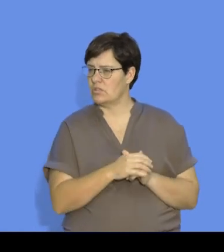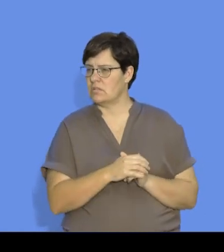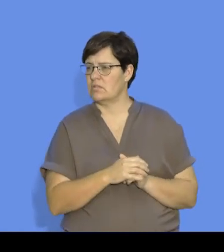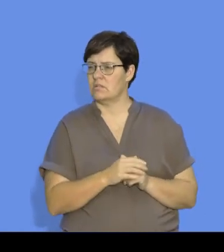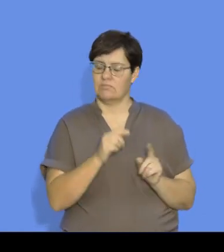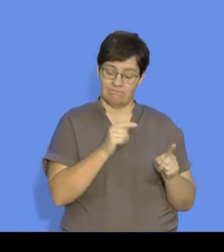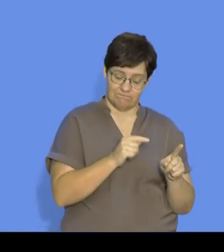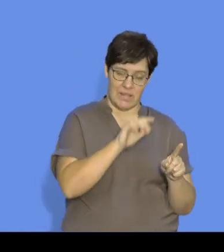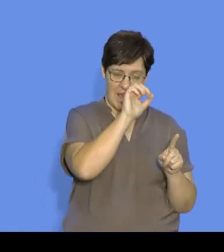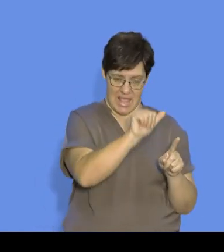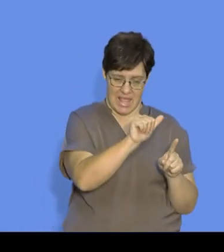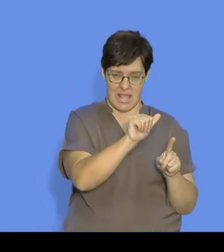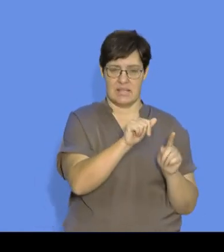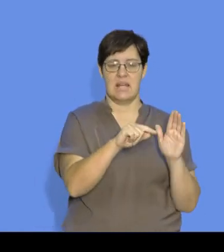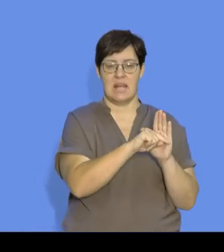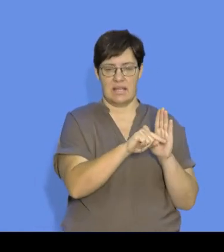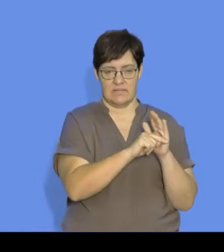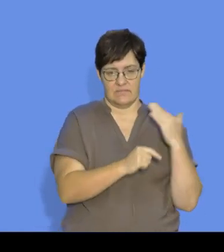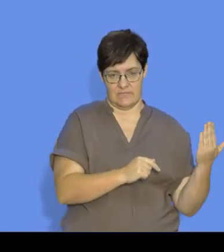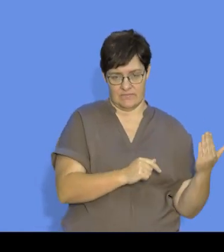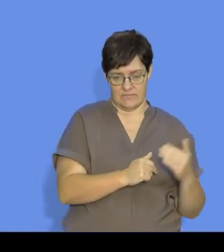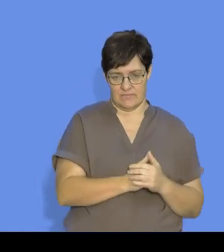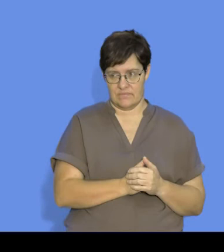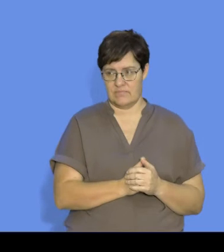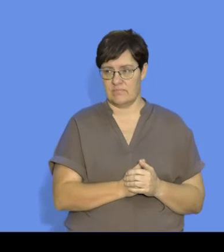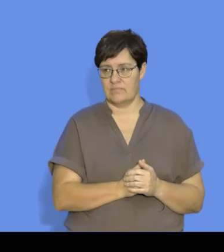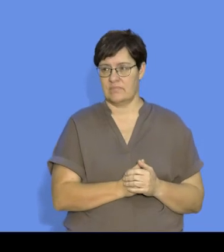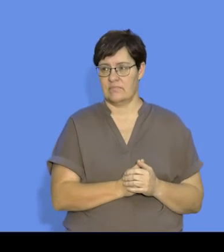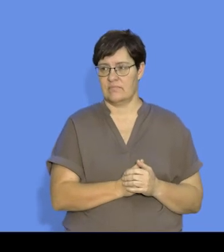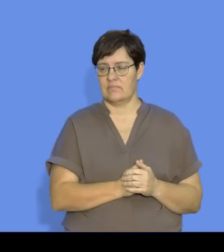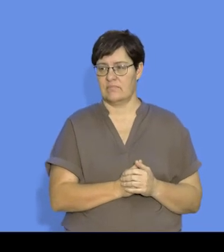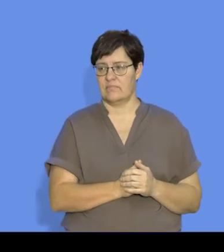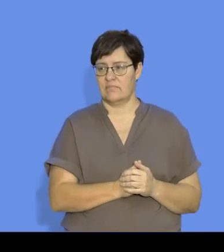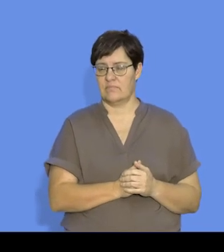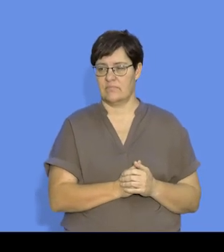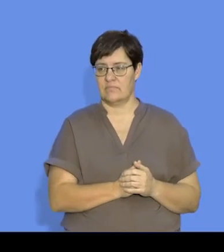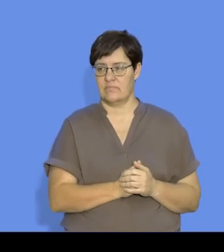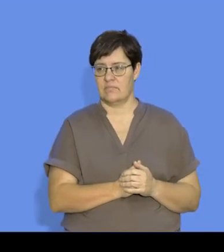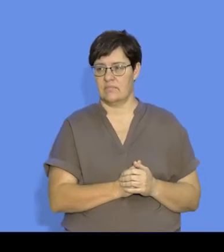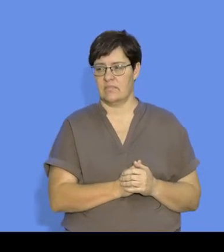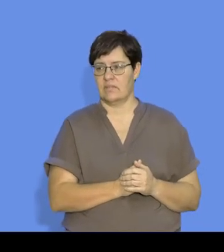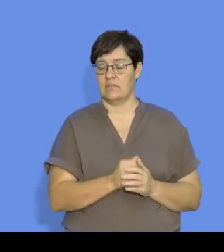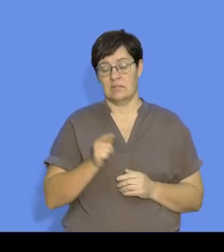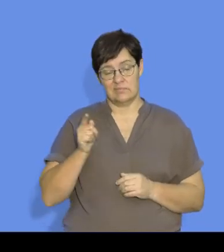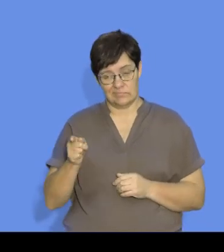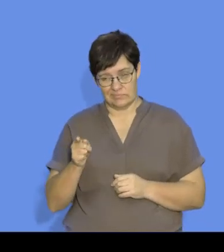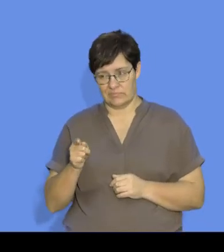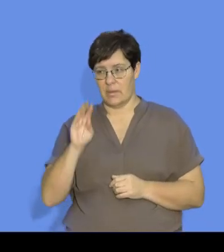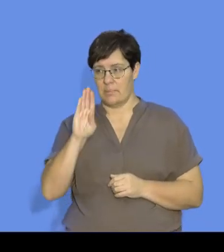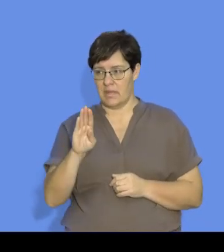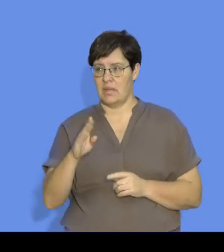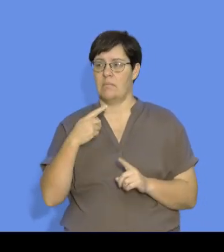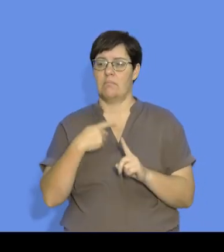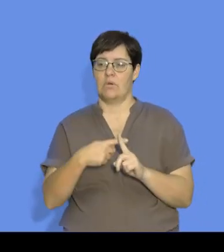between the two? You can see that A is on the left-hand side. So this is the negative 2, and this is